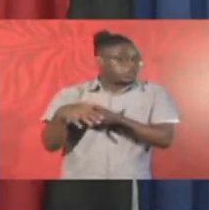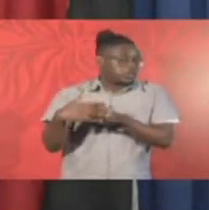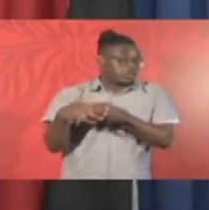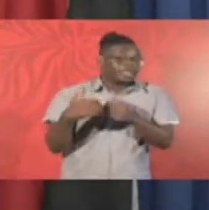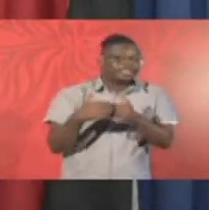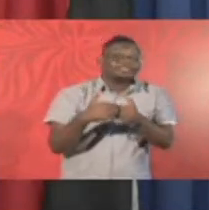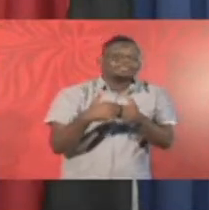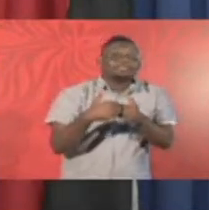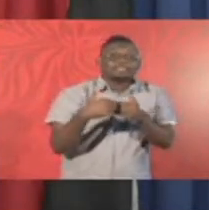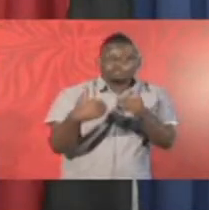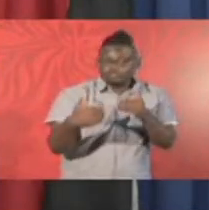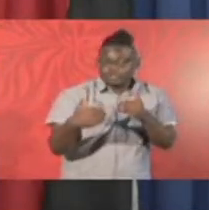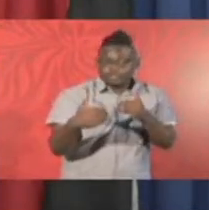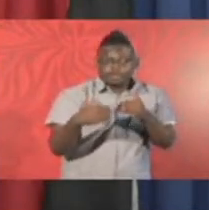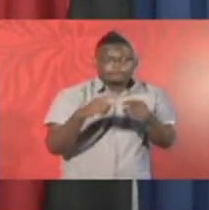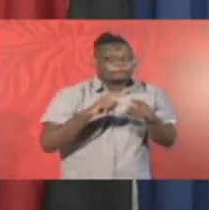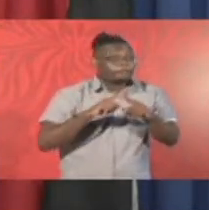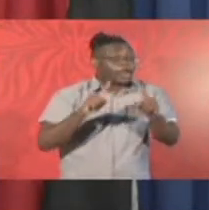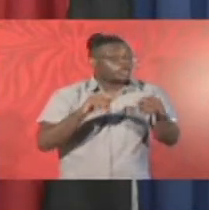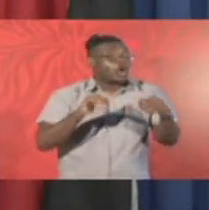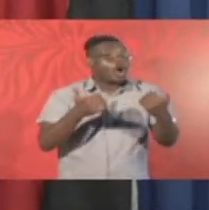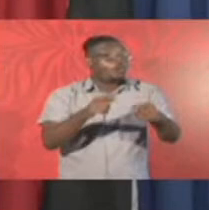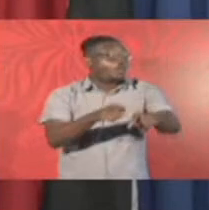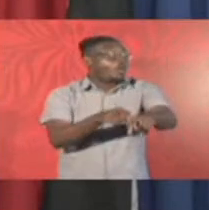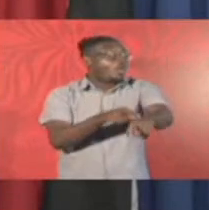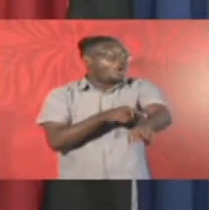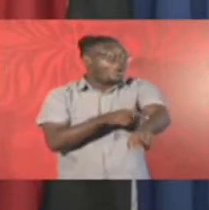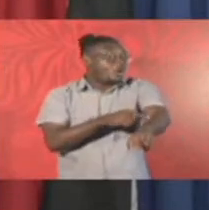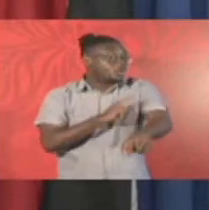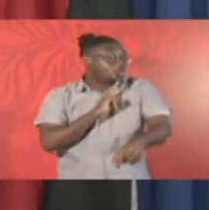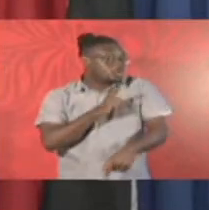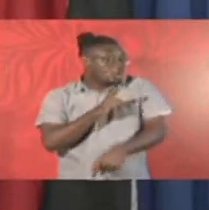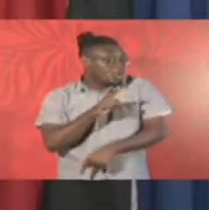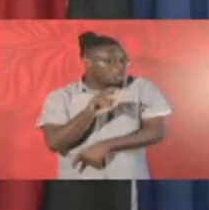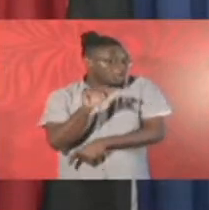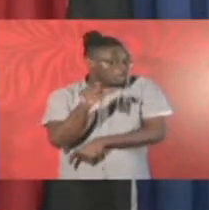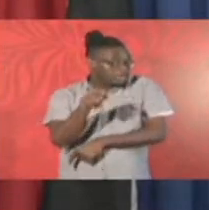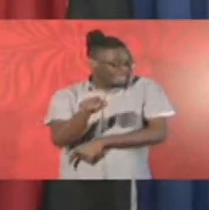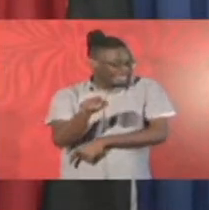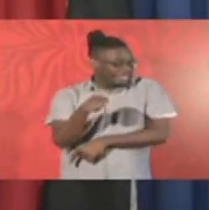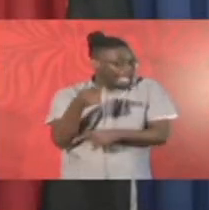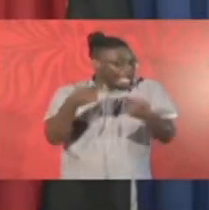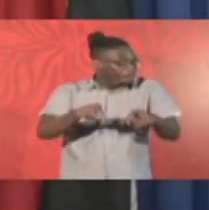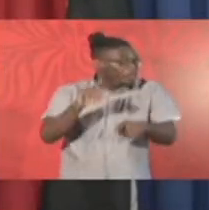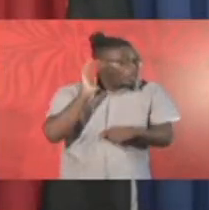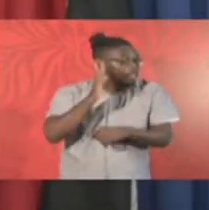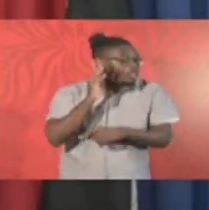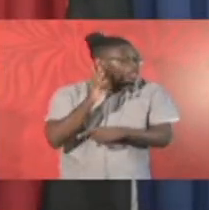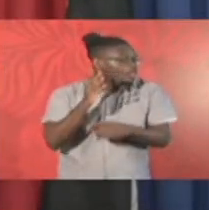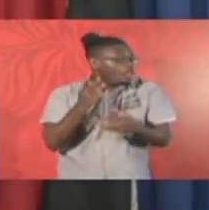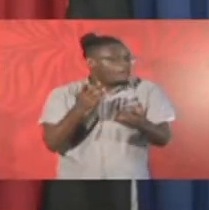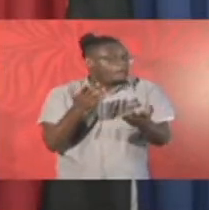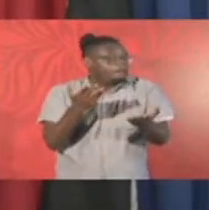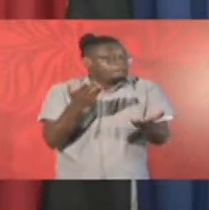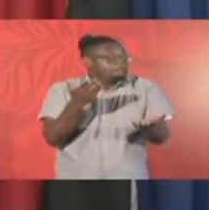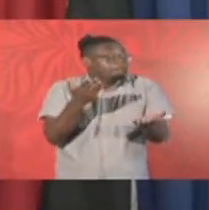For how long we'll be 100% successful in doing that, we don't know, but we keep hardening our border in that